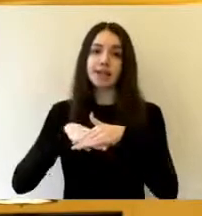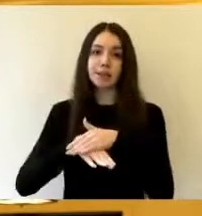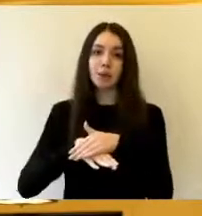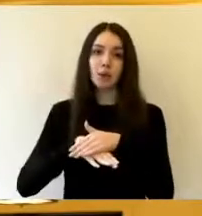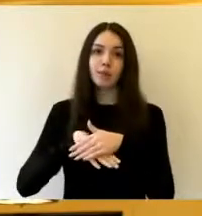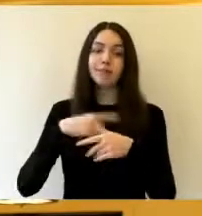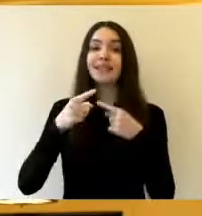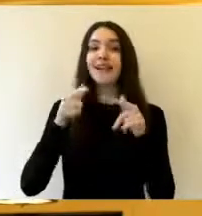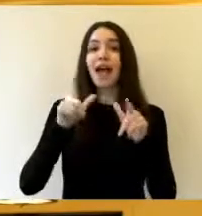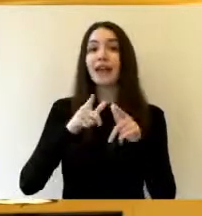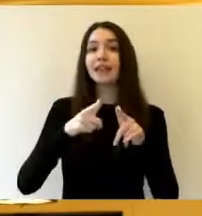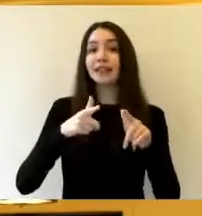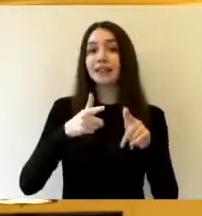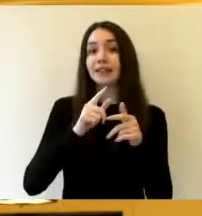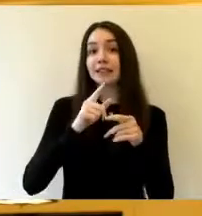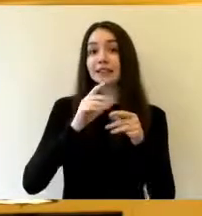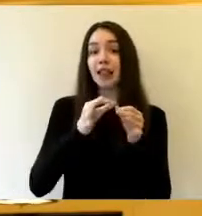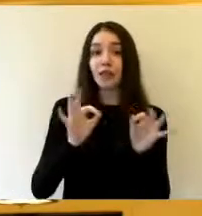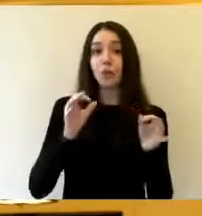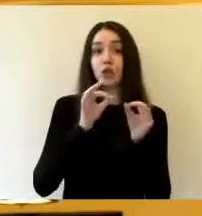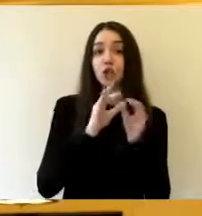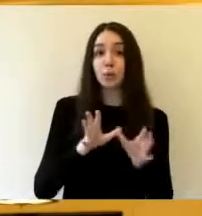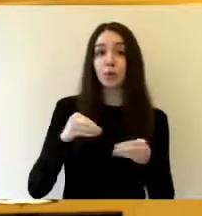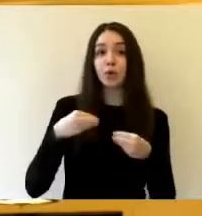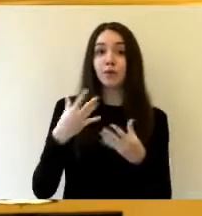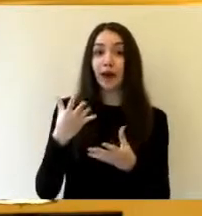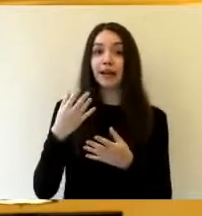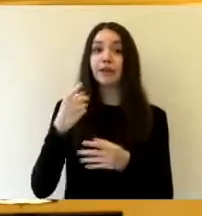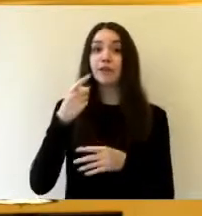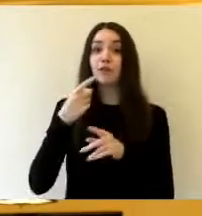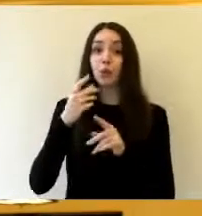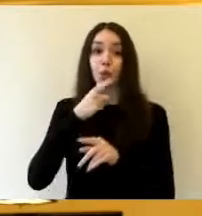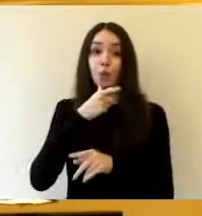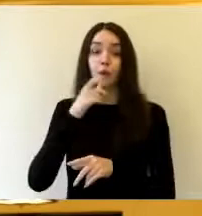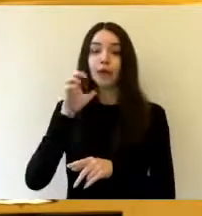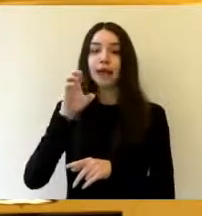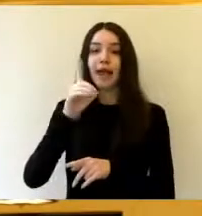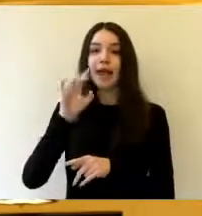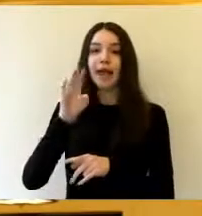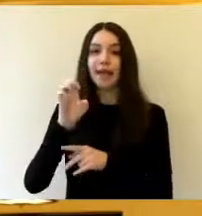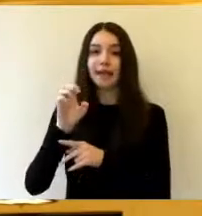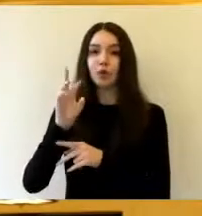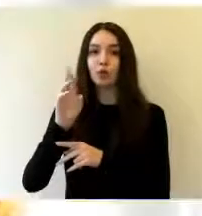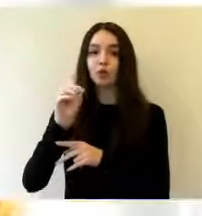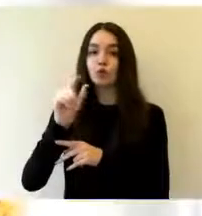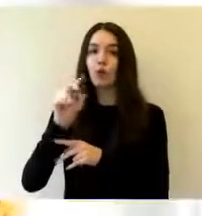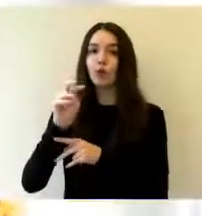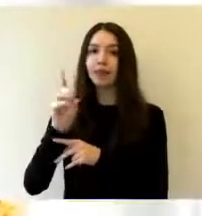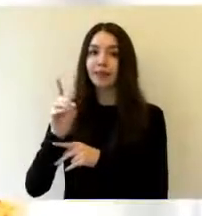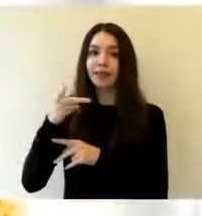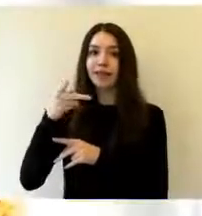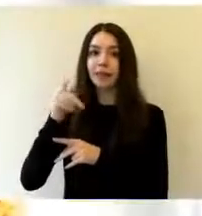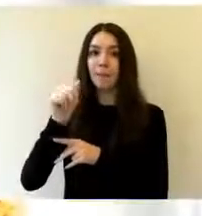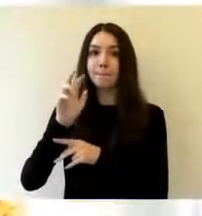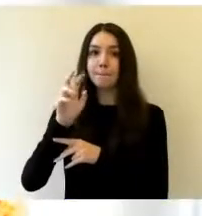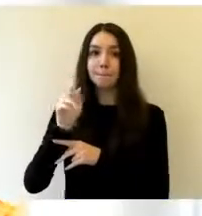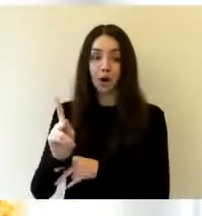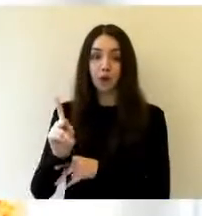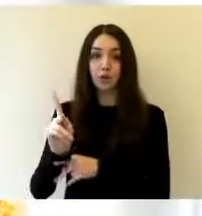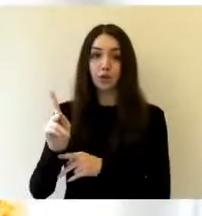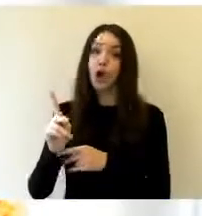is generously underwritten by Eddie's of Roland Park. Eddie's of Roland Park, currently featuring